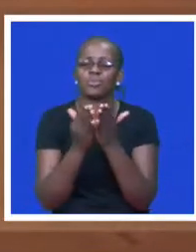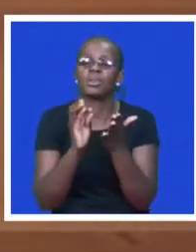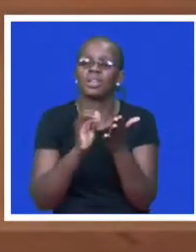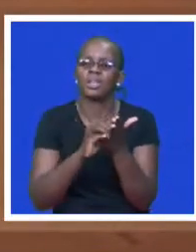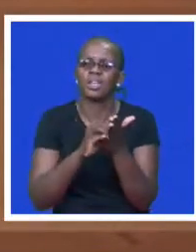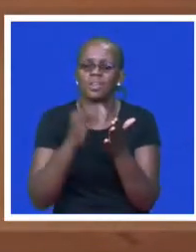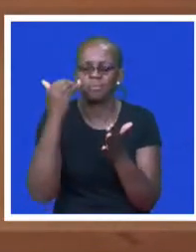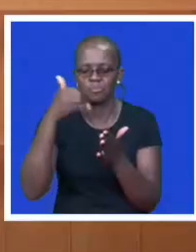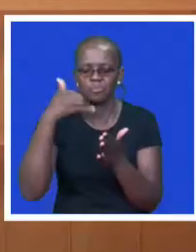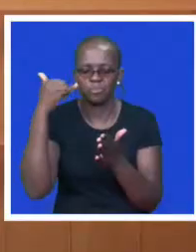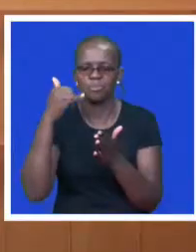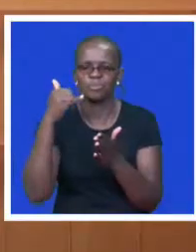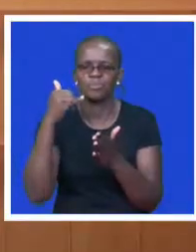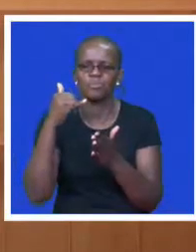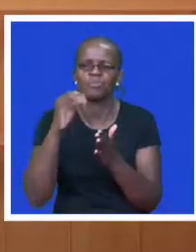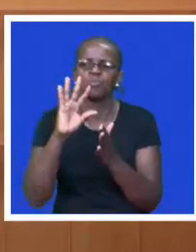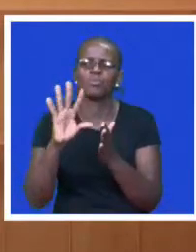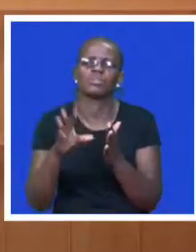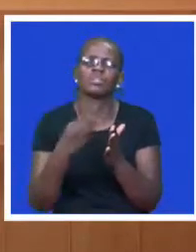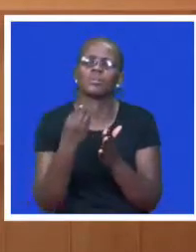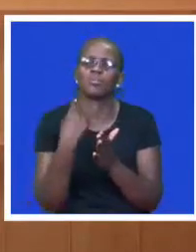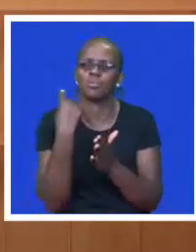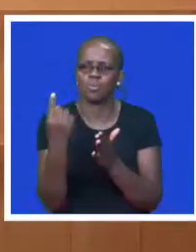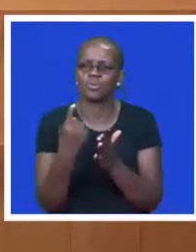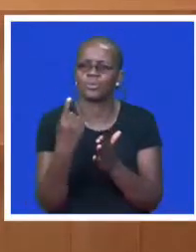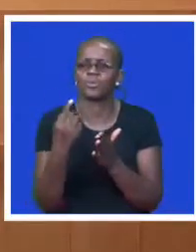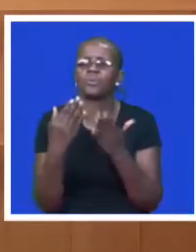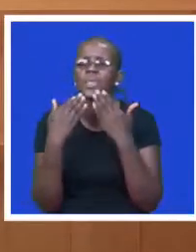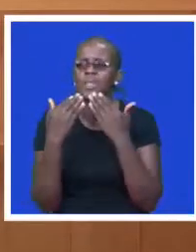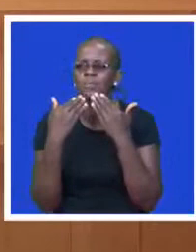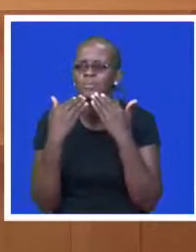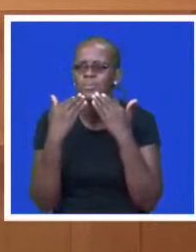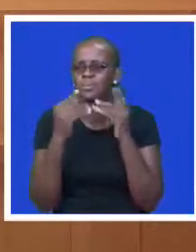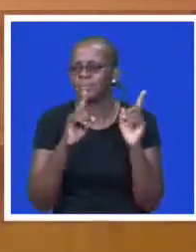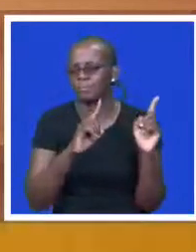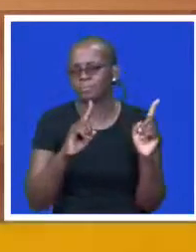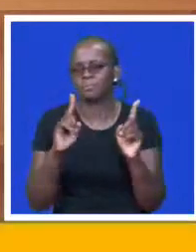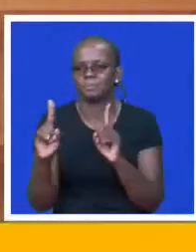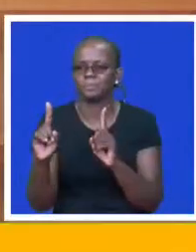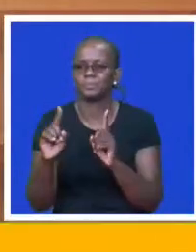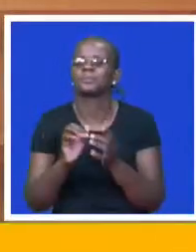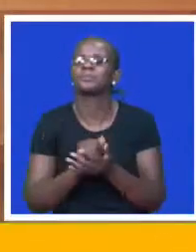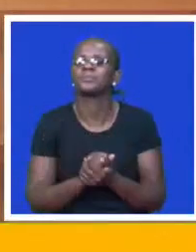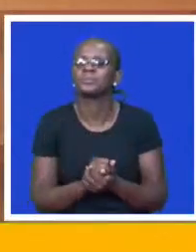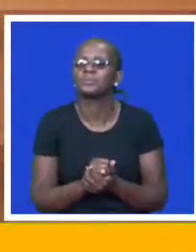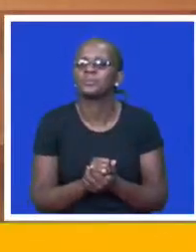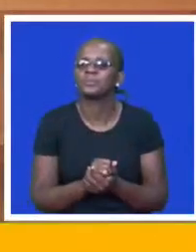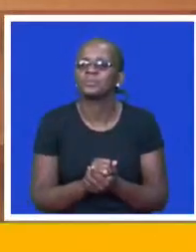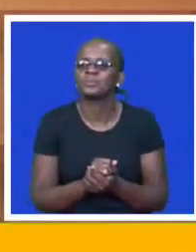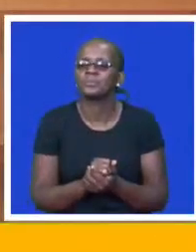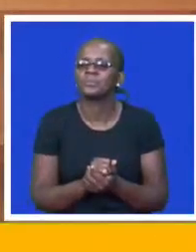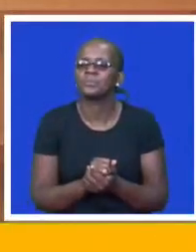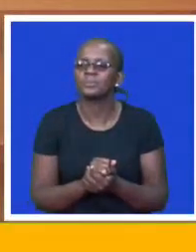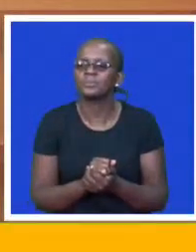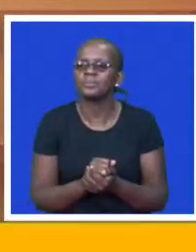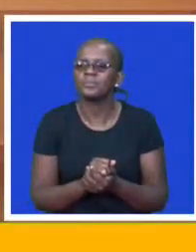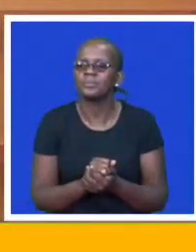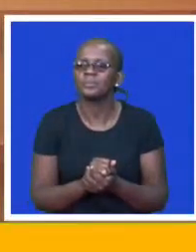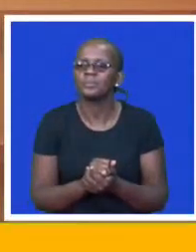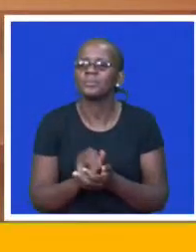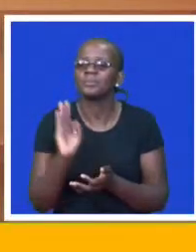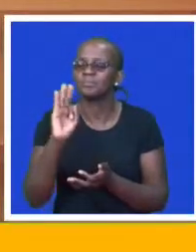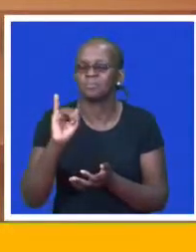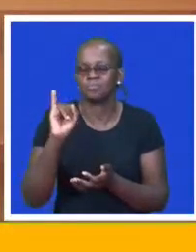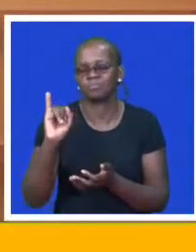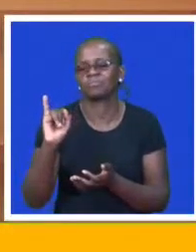number. Nomsa, you may please begin with your lesson. Thank you, Nogwazi. Okay, my dear Form 1s and 2s. So let us start our